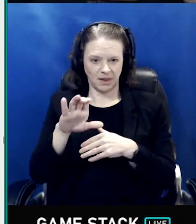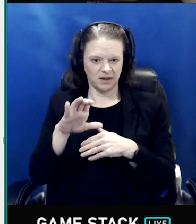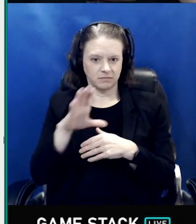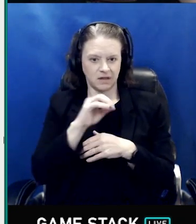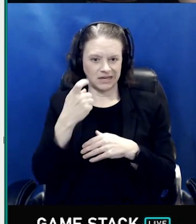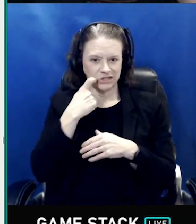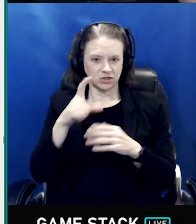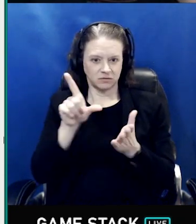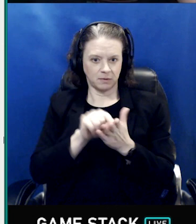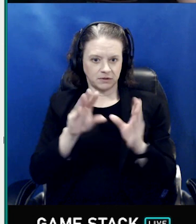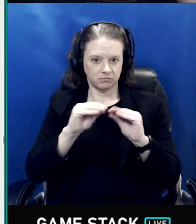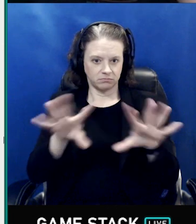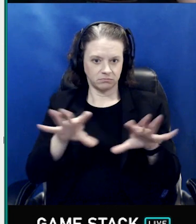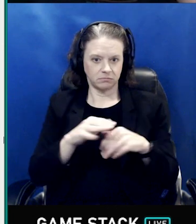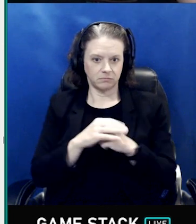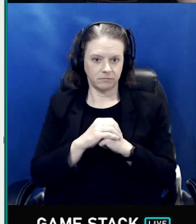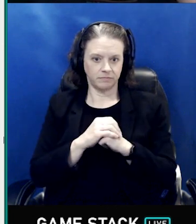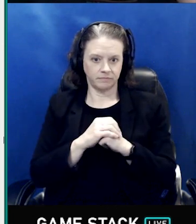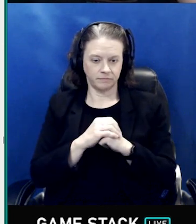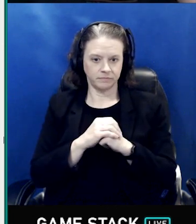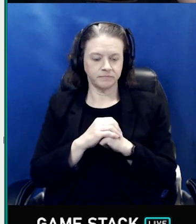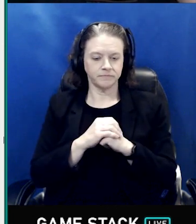publicly.